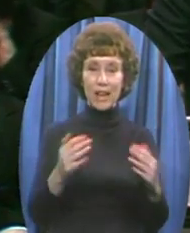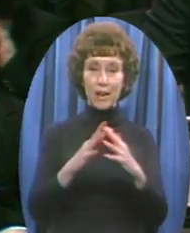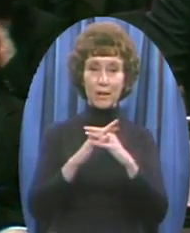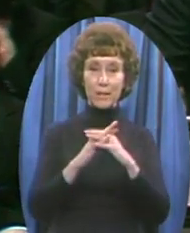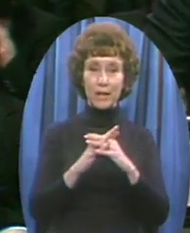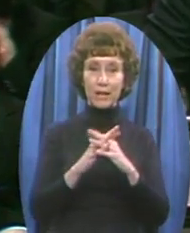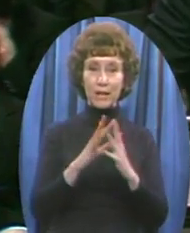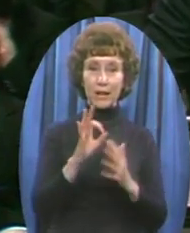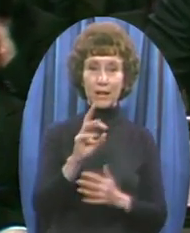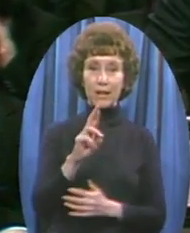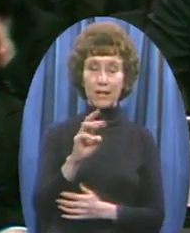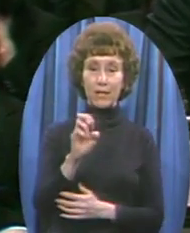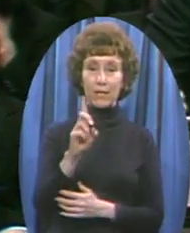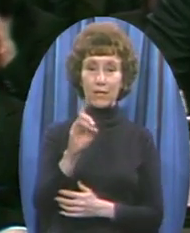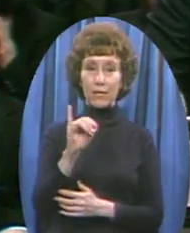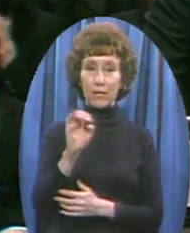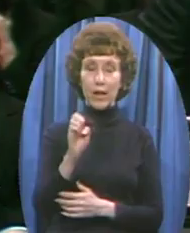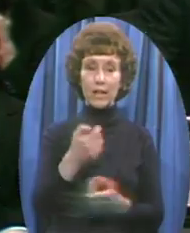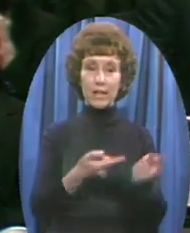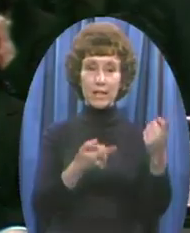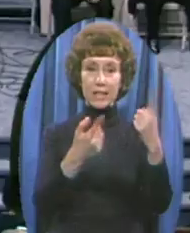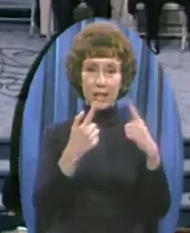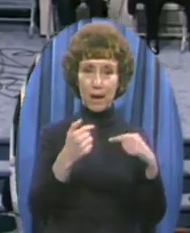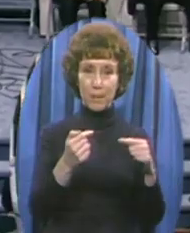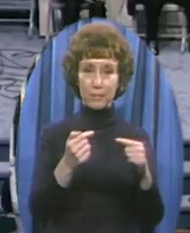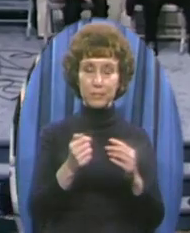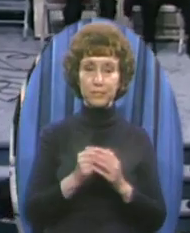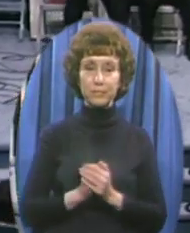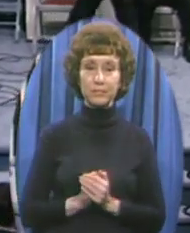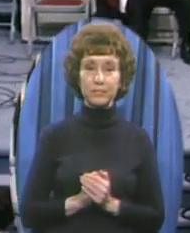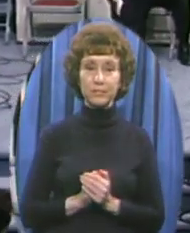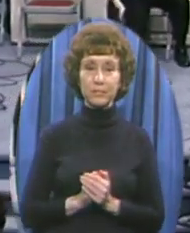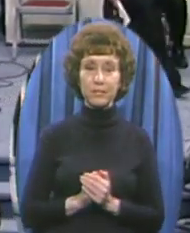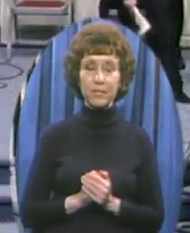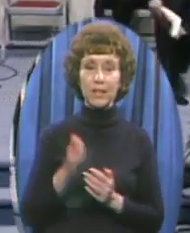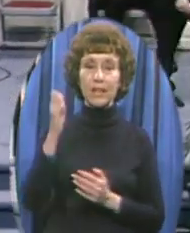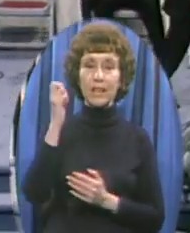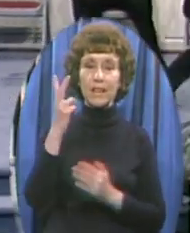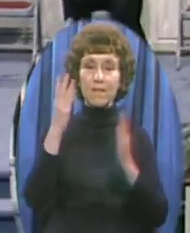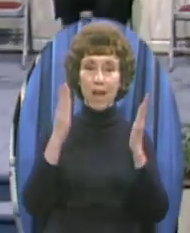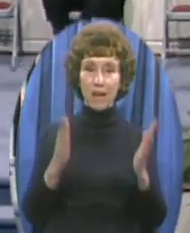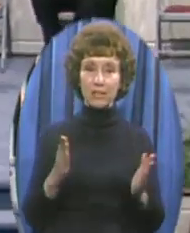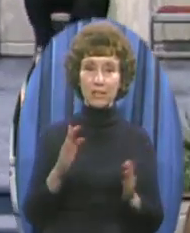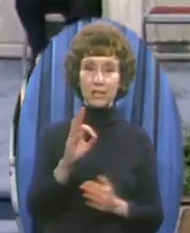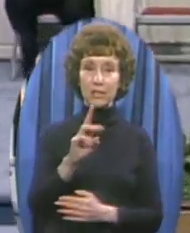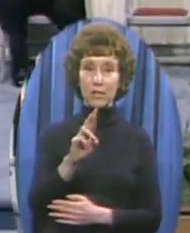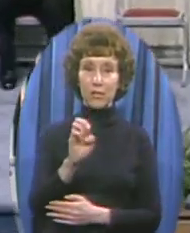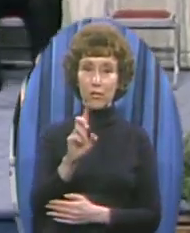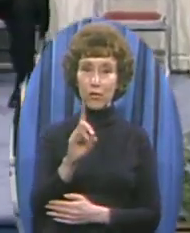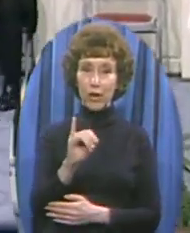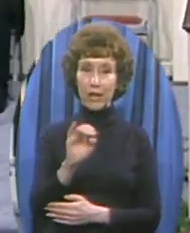And if you'd like to say a word before you pray, feel free to do that. Evangelist Freddie Gage.